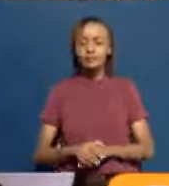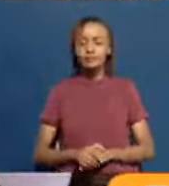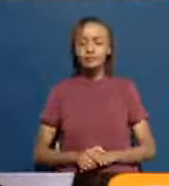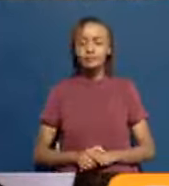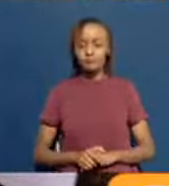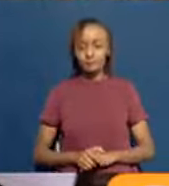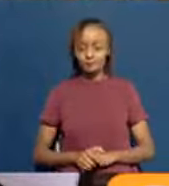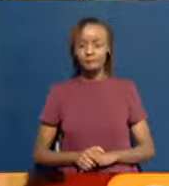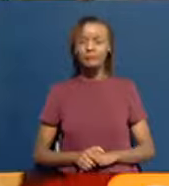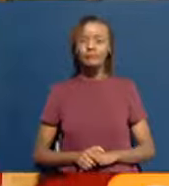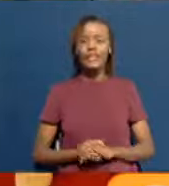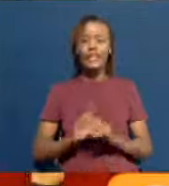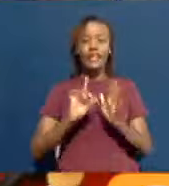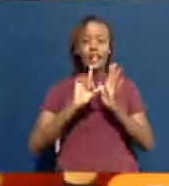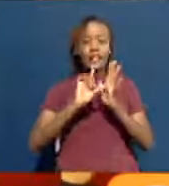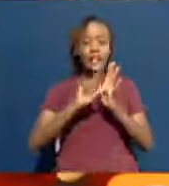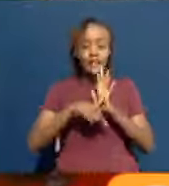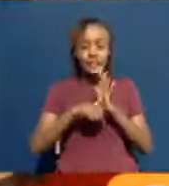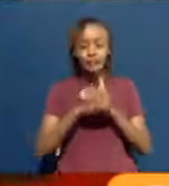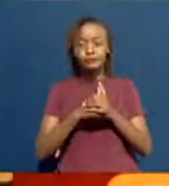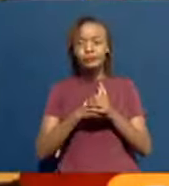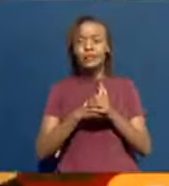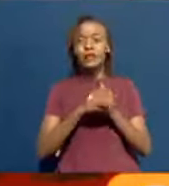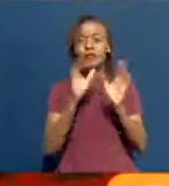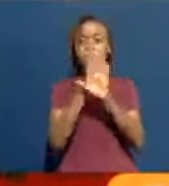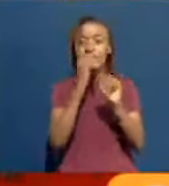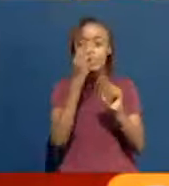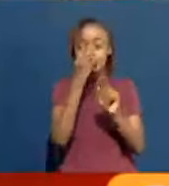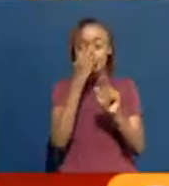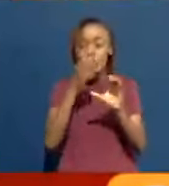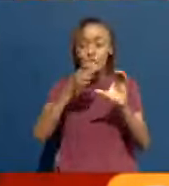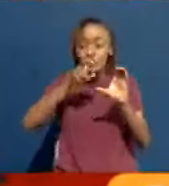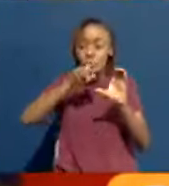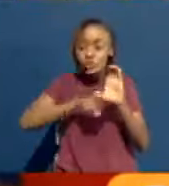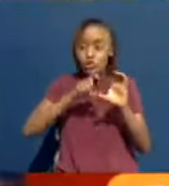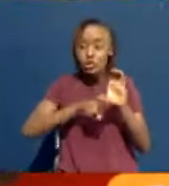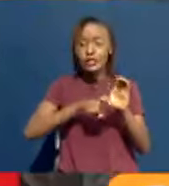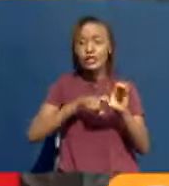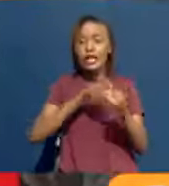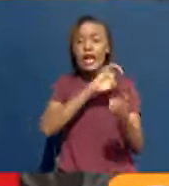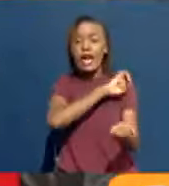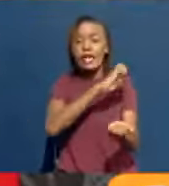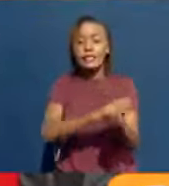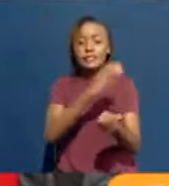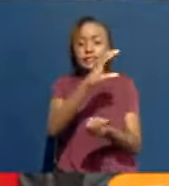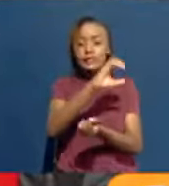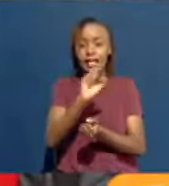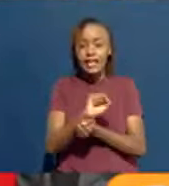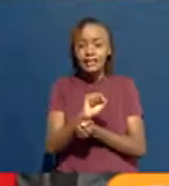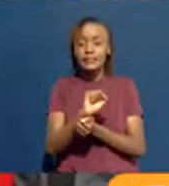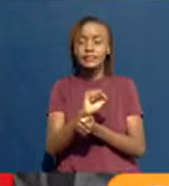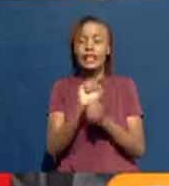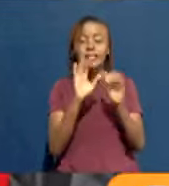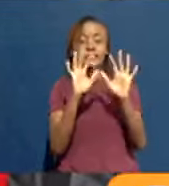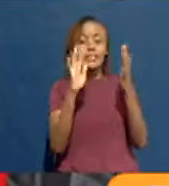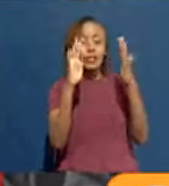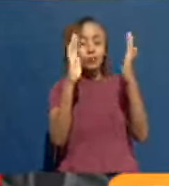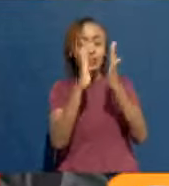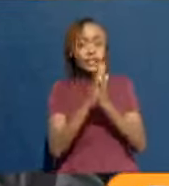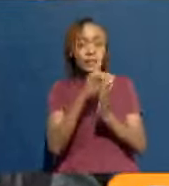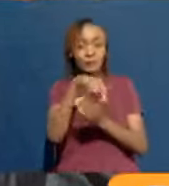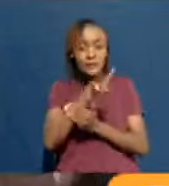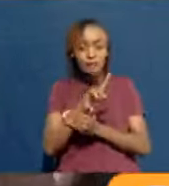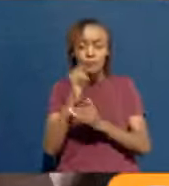The president later graced Energy PS Thanksgiving ceremony in Kieni, Nyeri County, where he explained his quest to unify